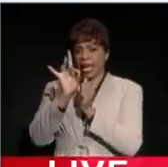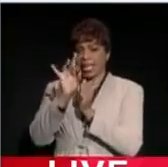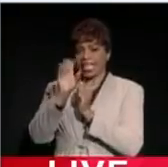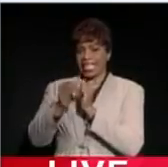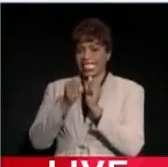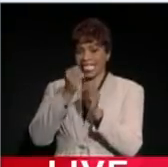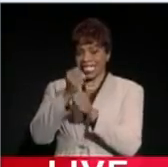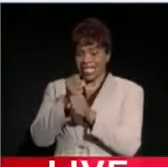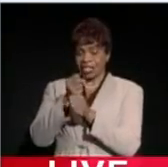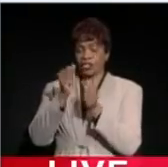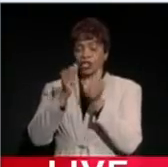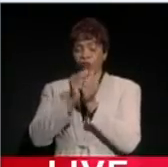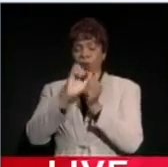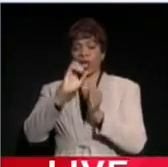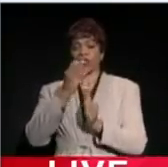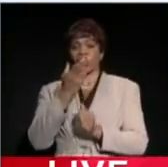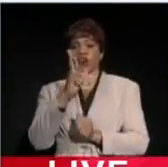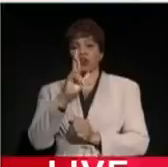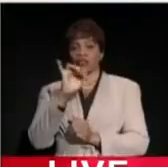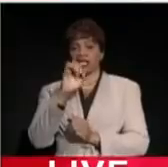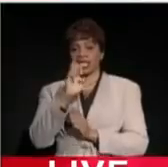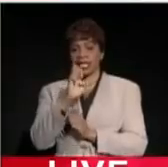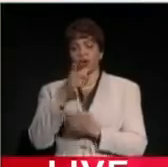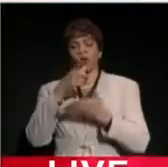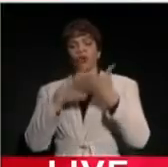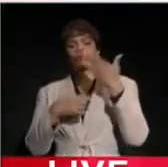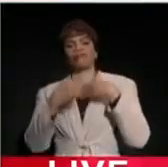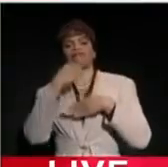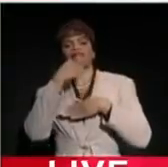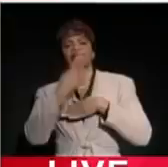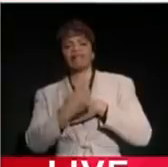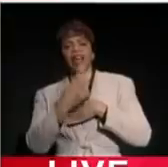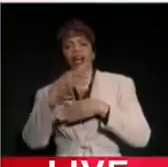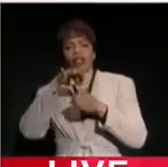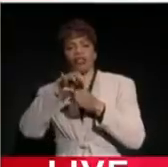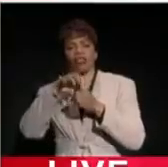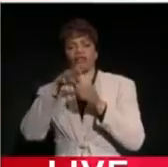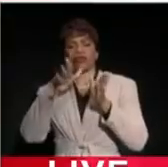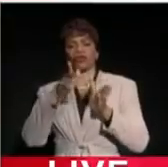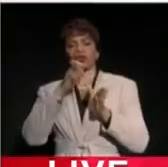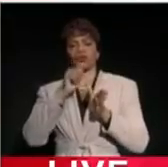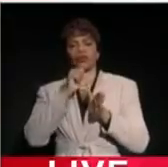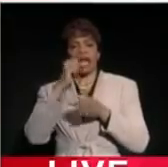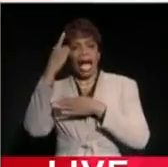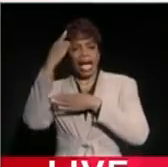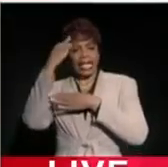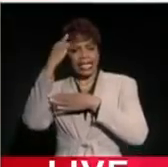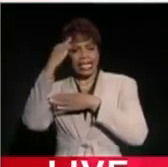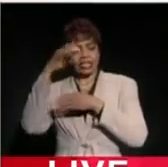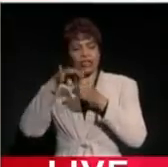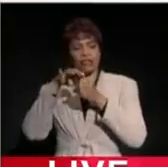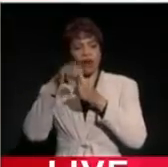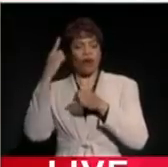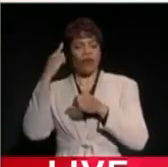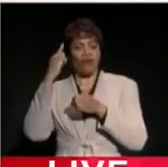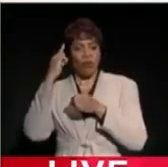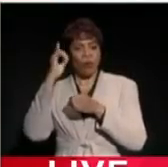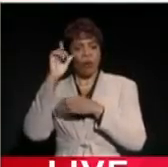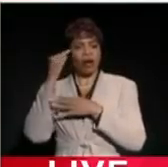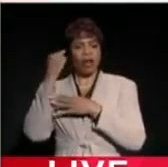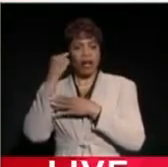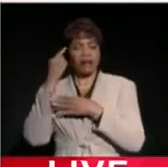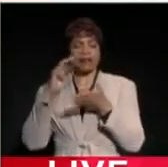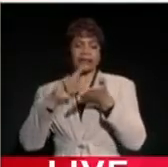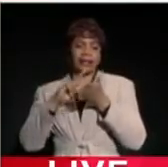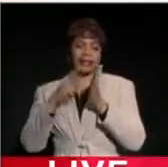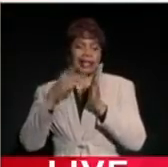say to voters who just cannot consider to vote for you for governor, considering just